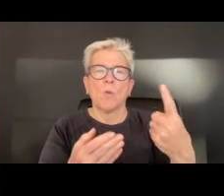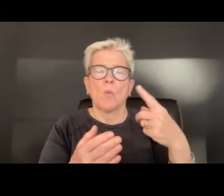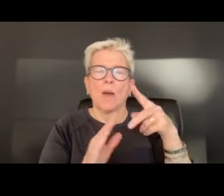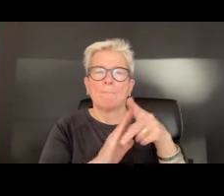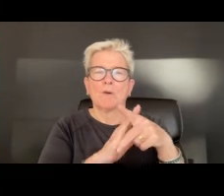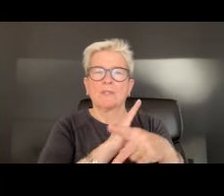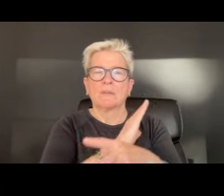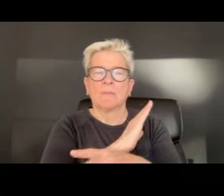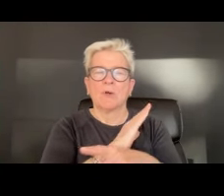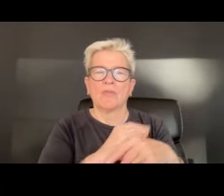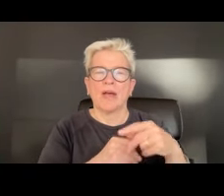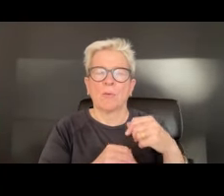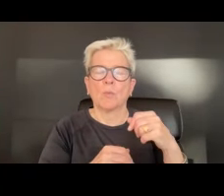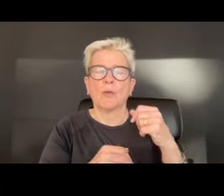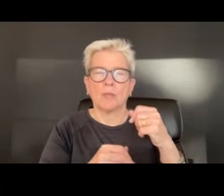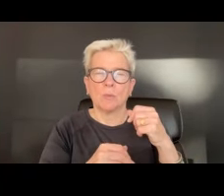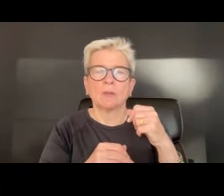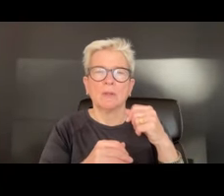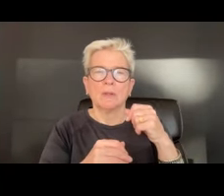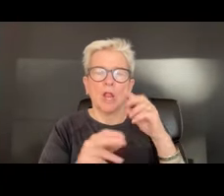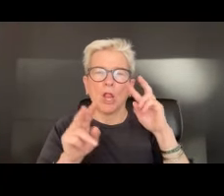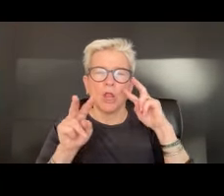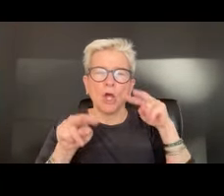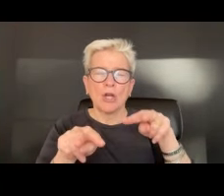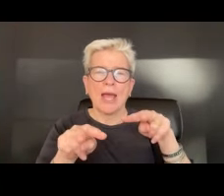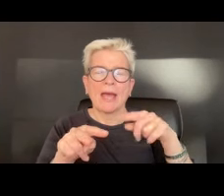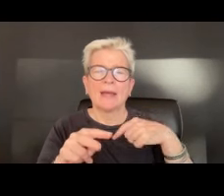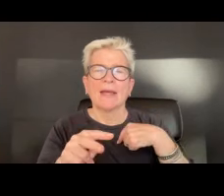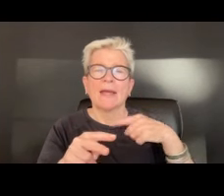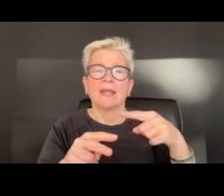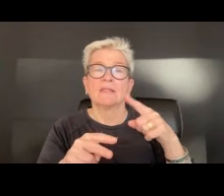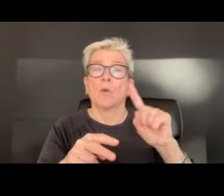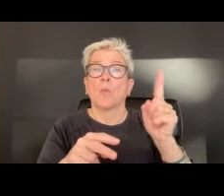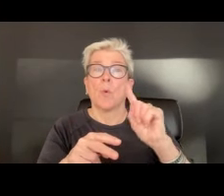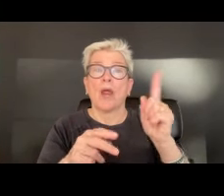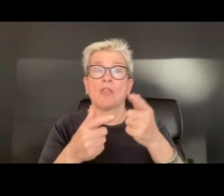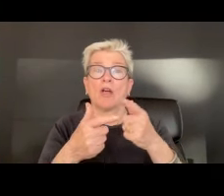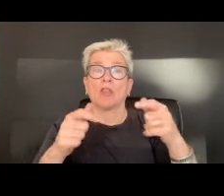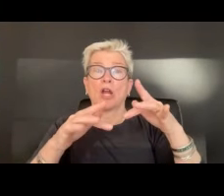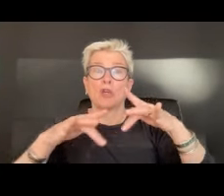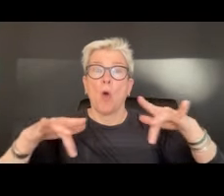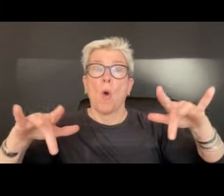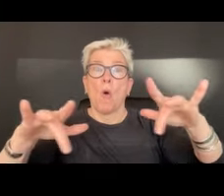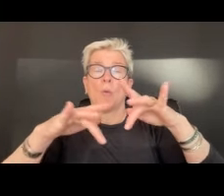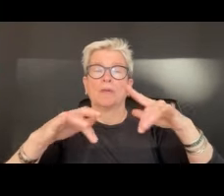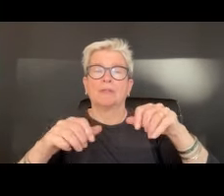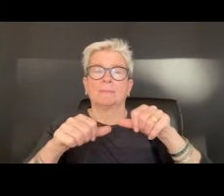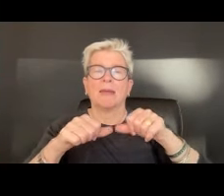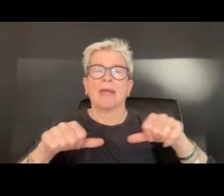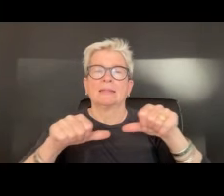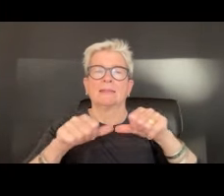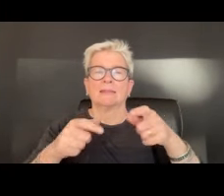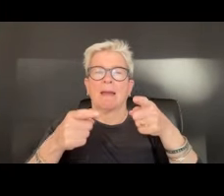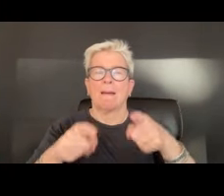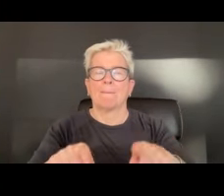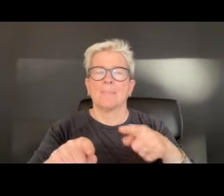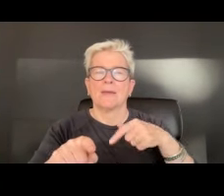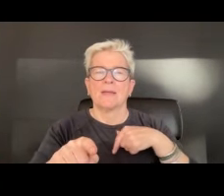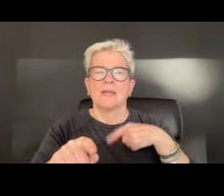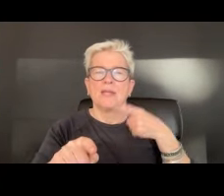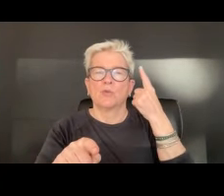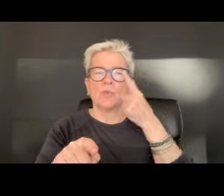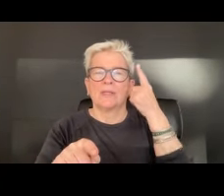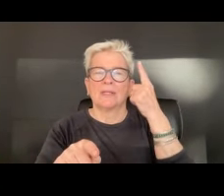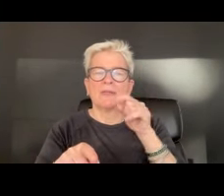is the location of large open spaces. And so I think there could be an opportunity there to kind of consider that as